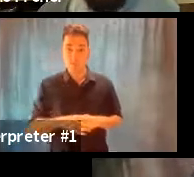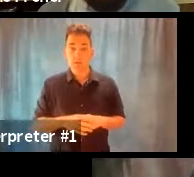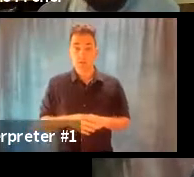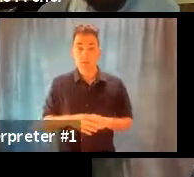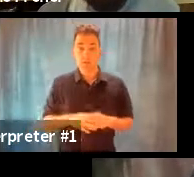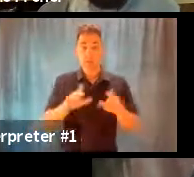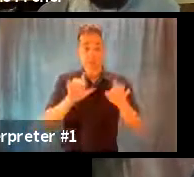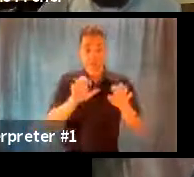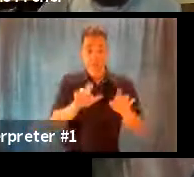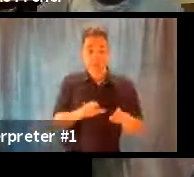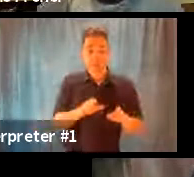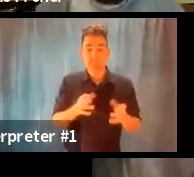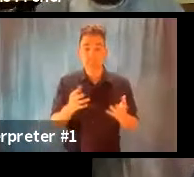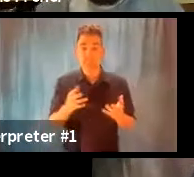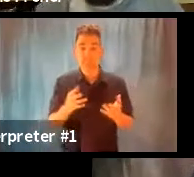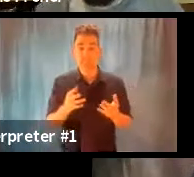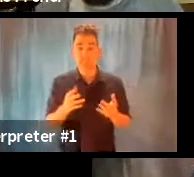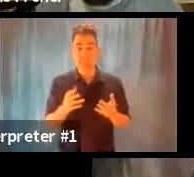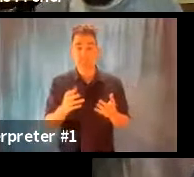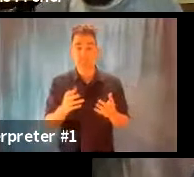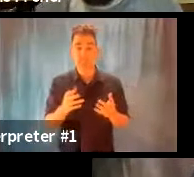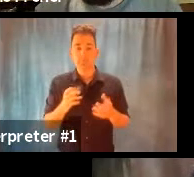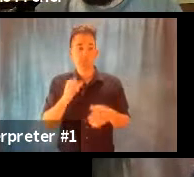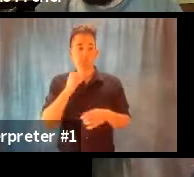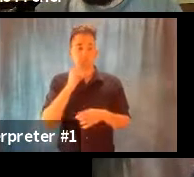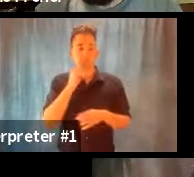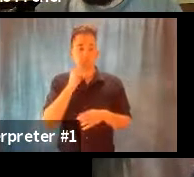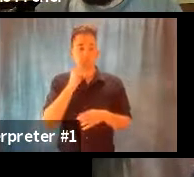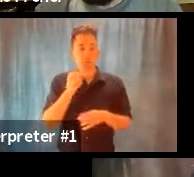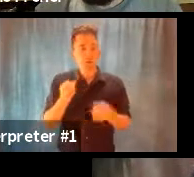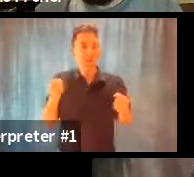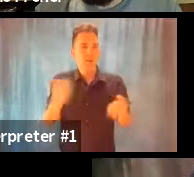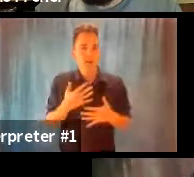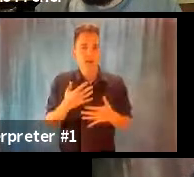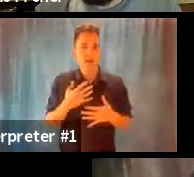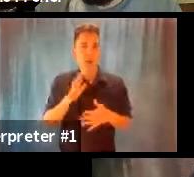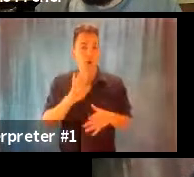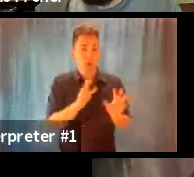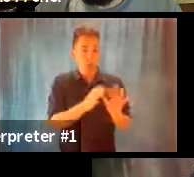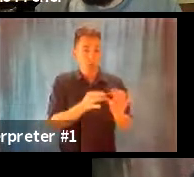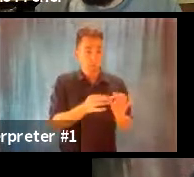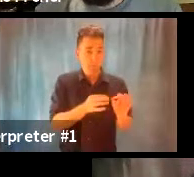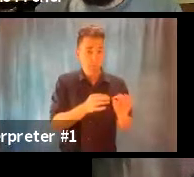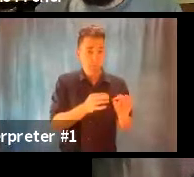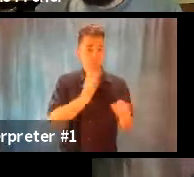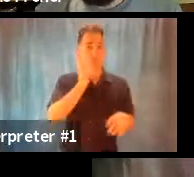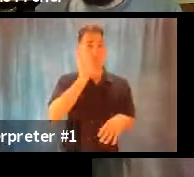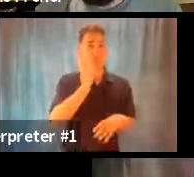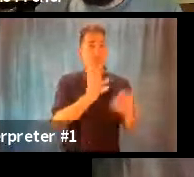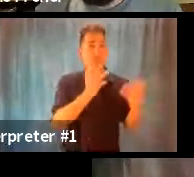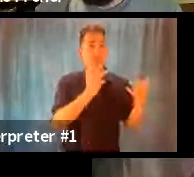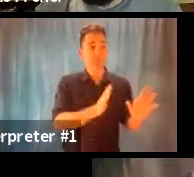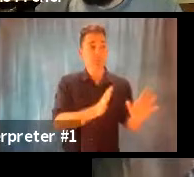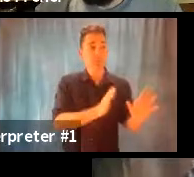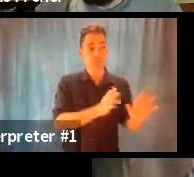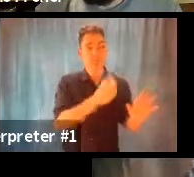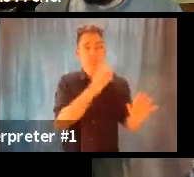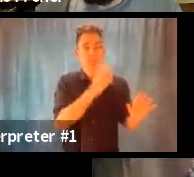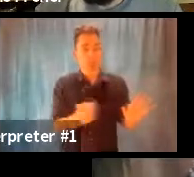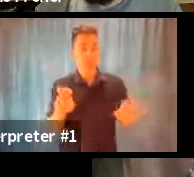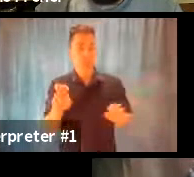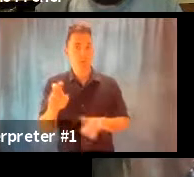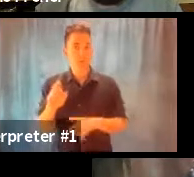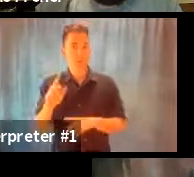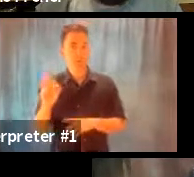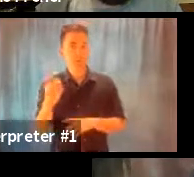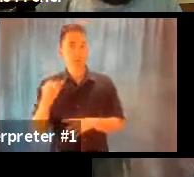don't hesitate to shift your comment to focus on something else that you wanted to say. We want to be